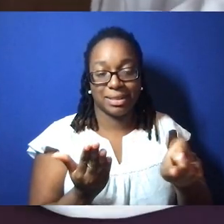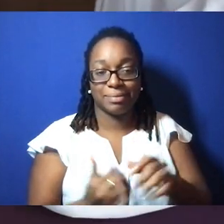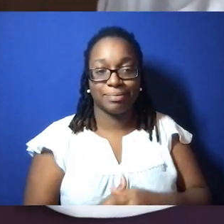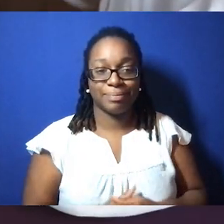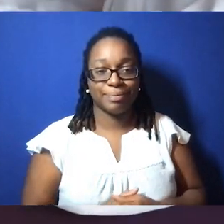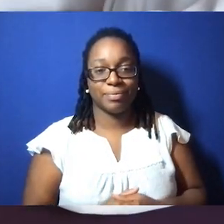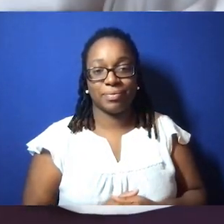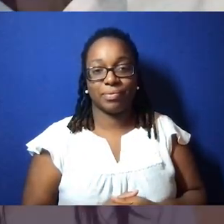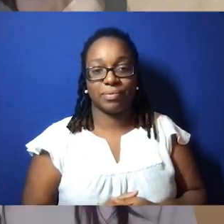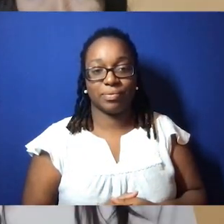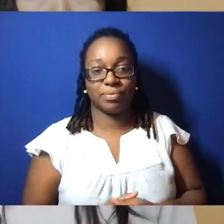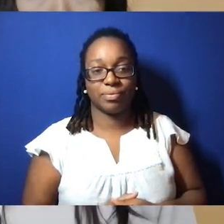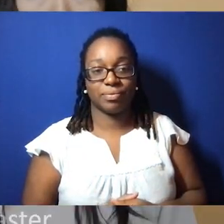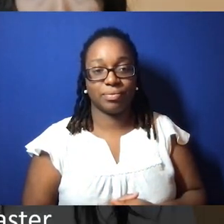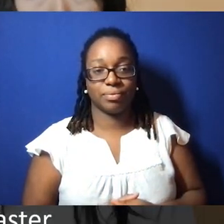services.